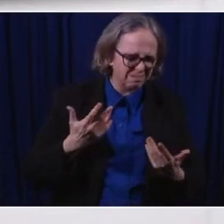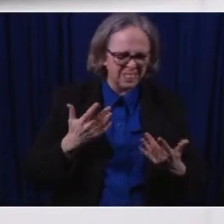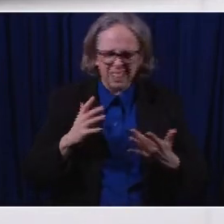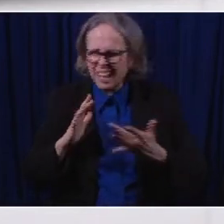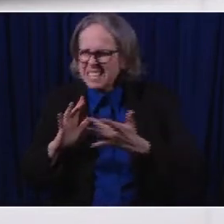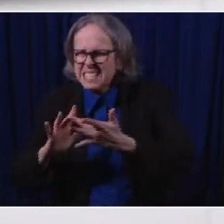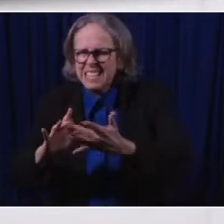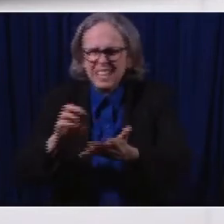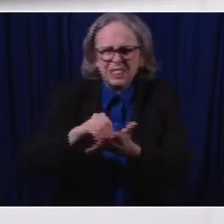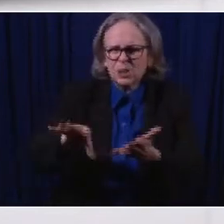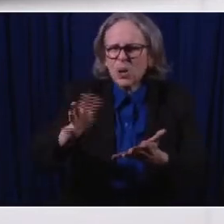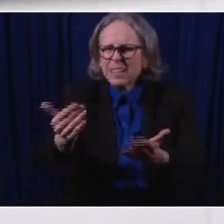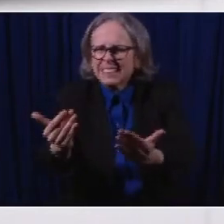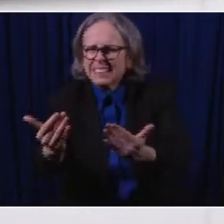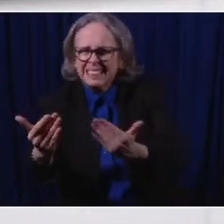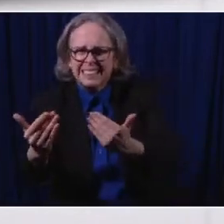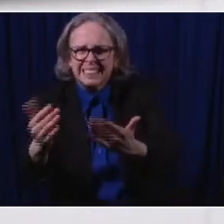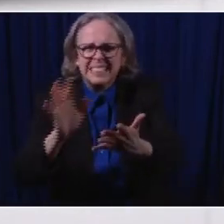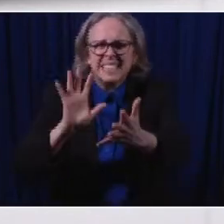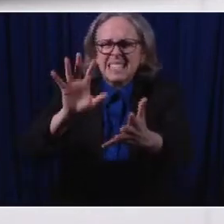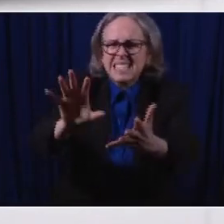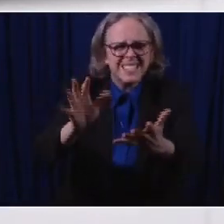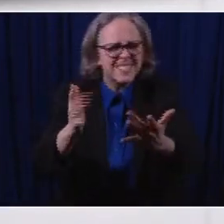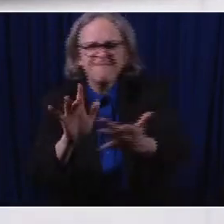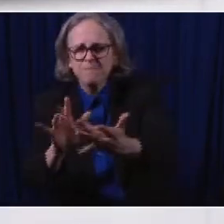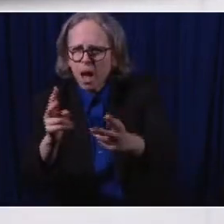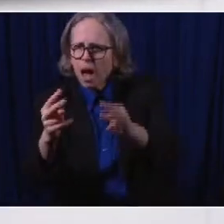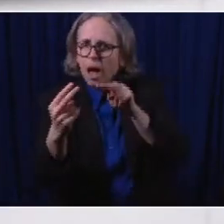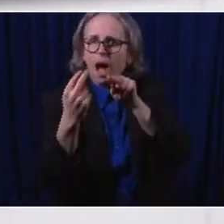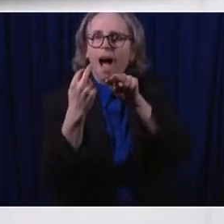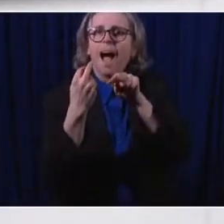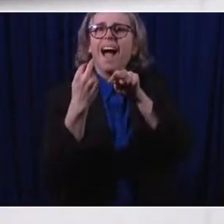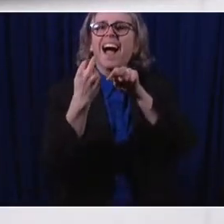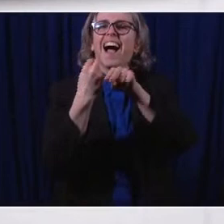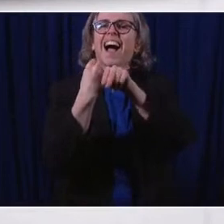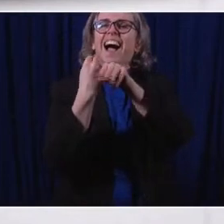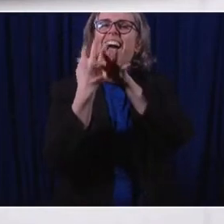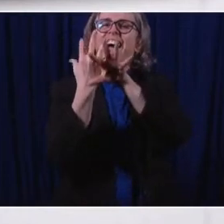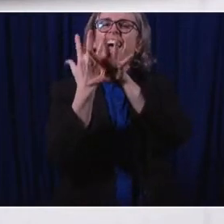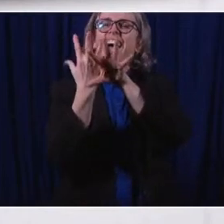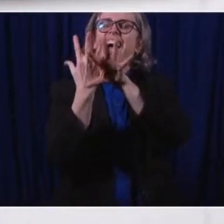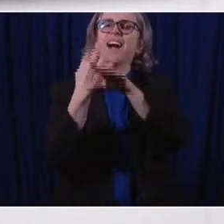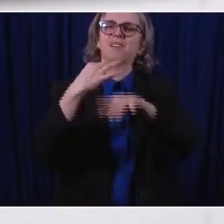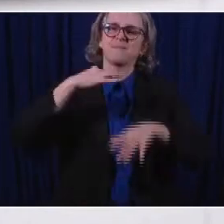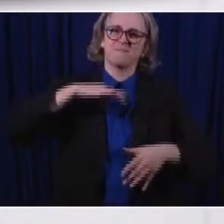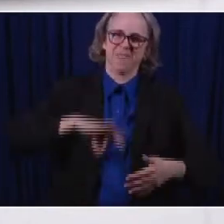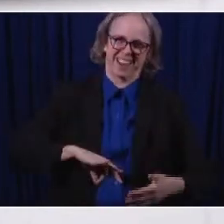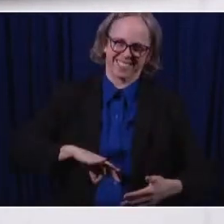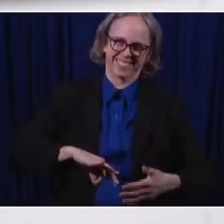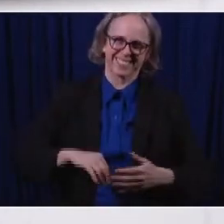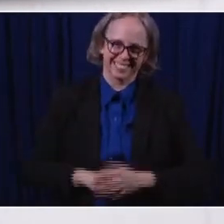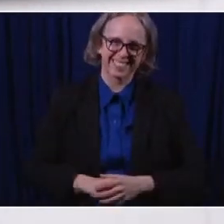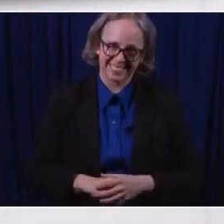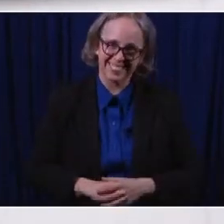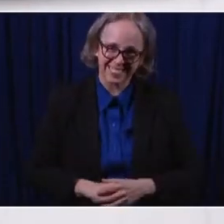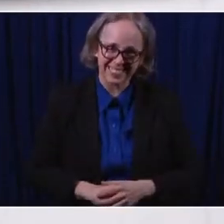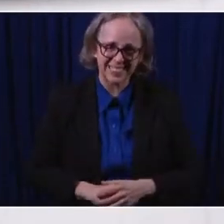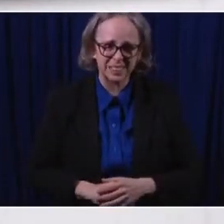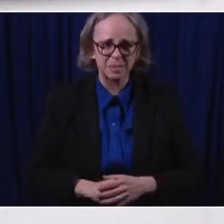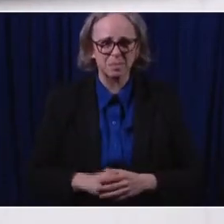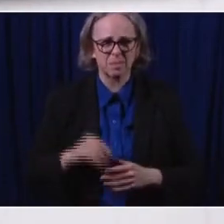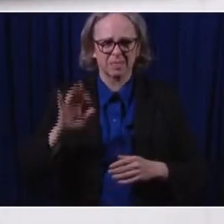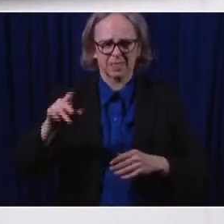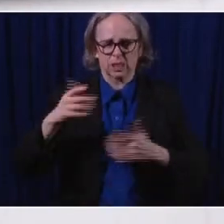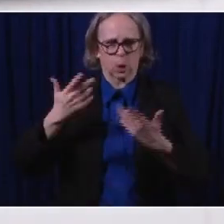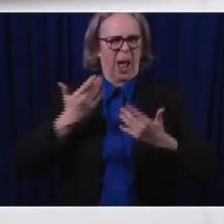person. So this has been a great benefit to them. This pilot project, though, now we have the blueprint. We know how to